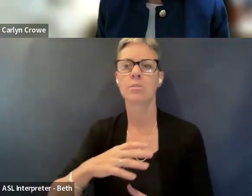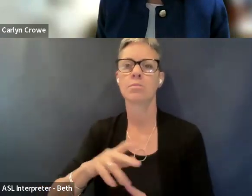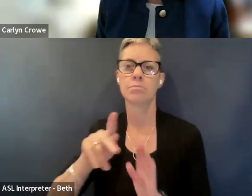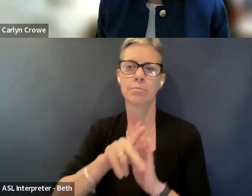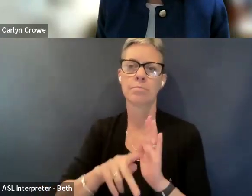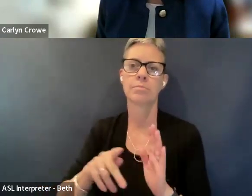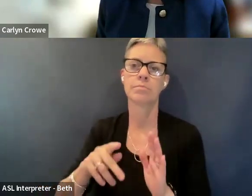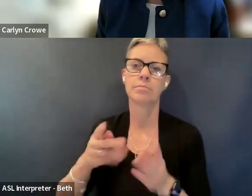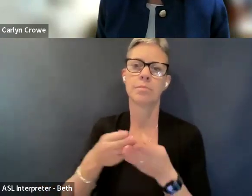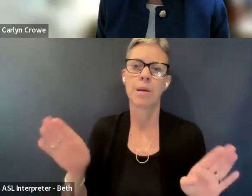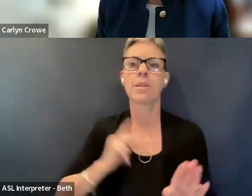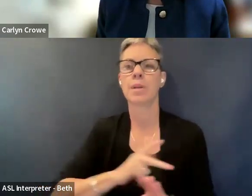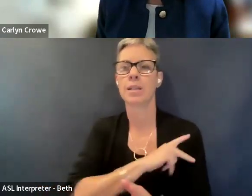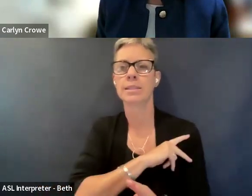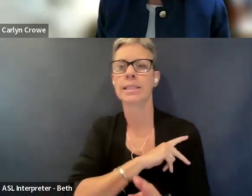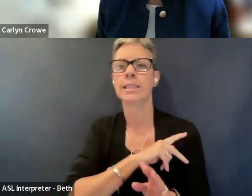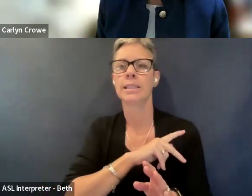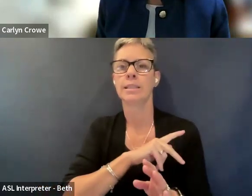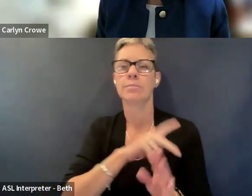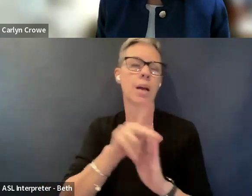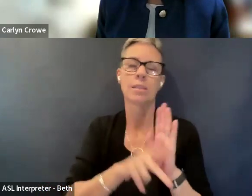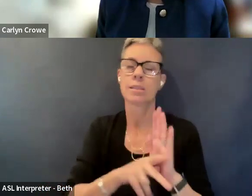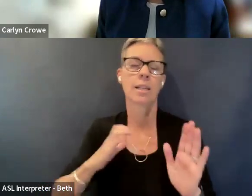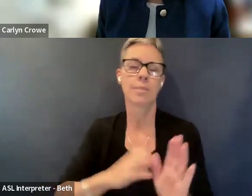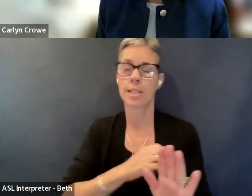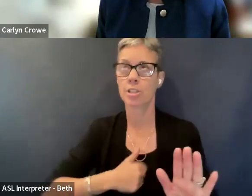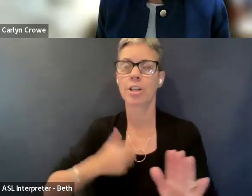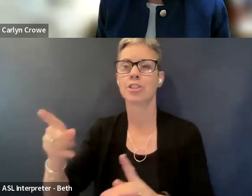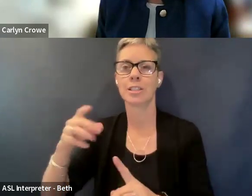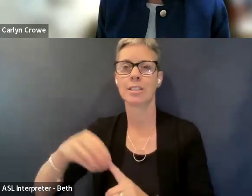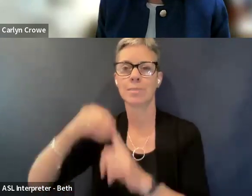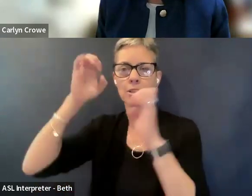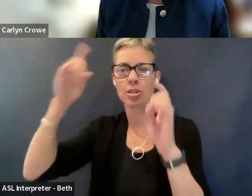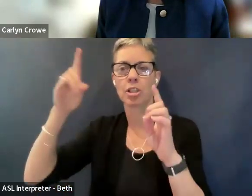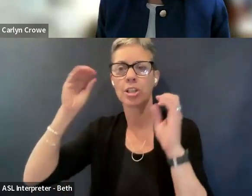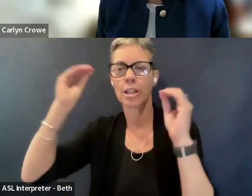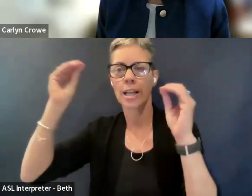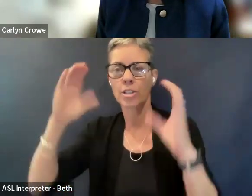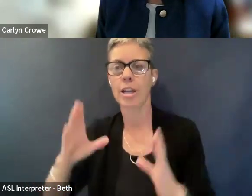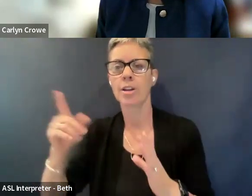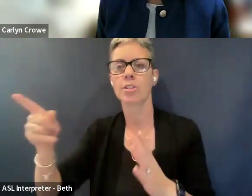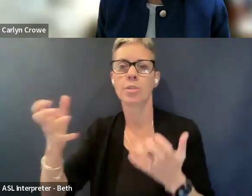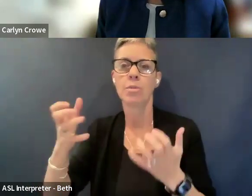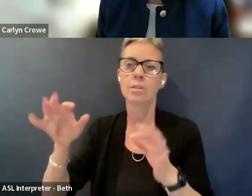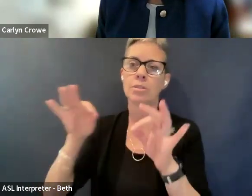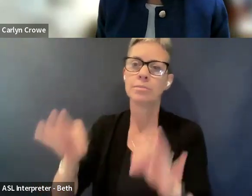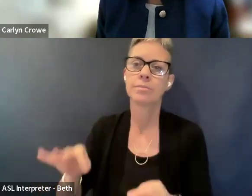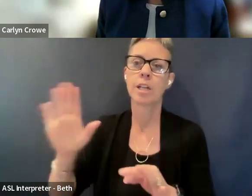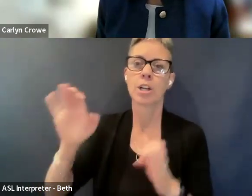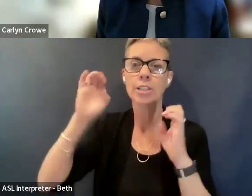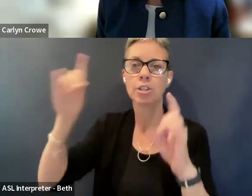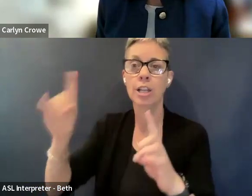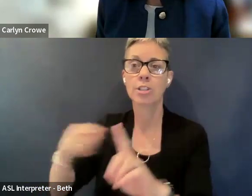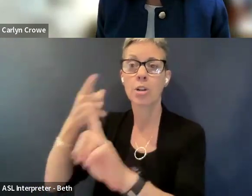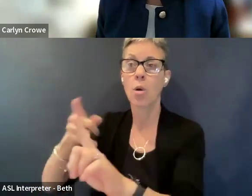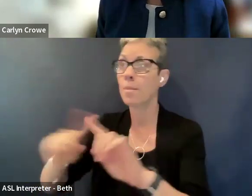her. And she's a special education educator, was going to talk about her education goal today, but guess what she's